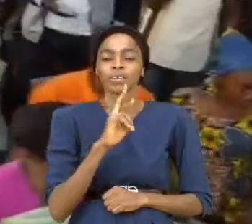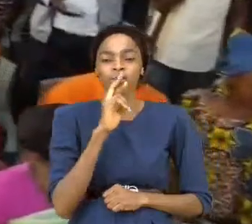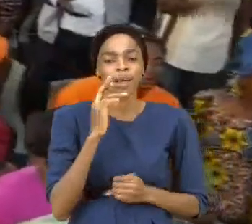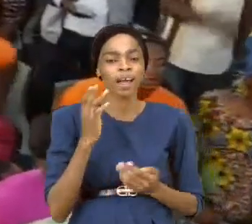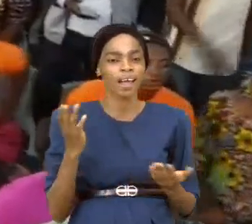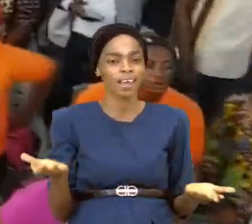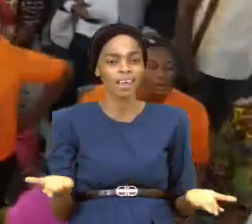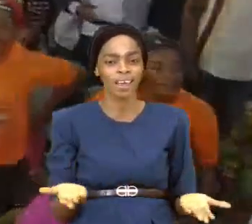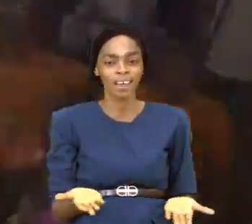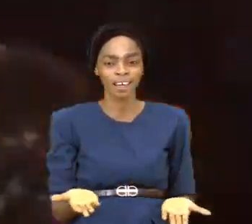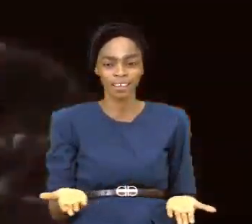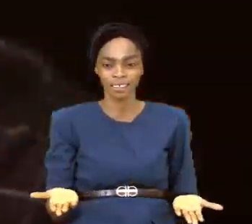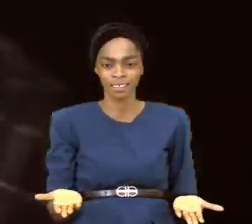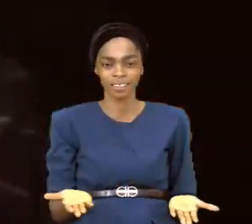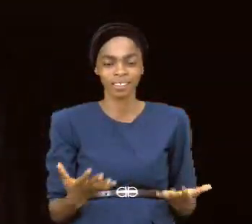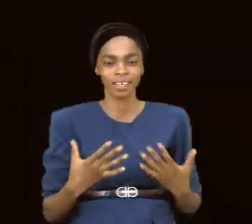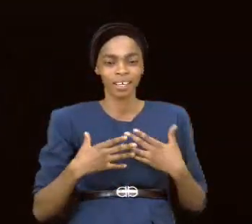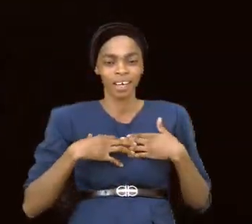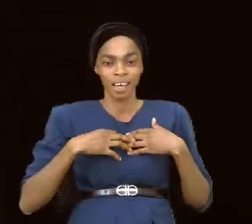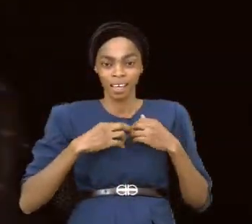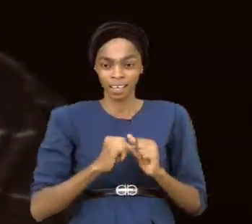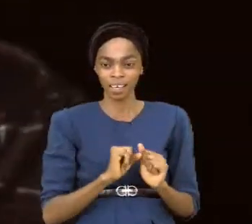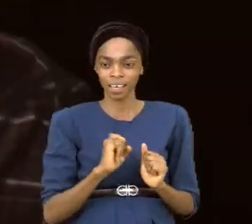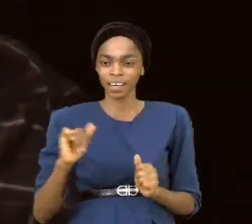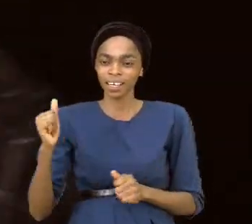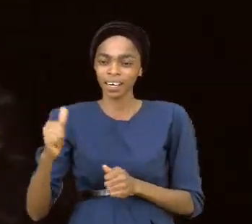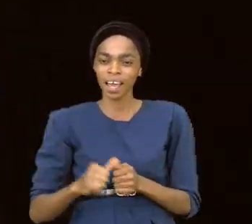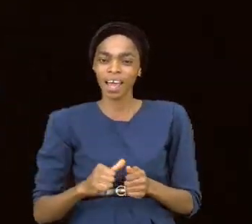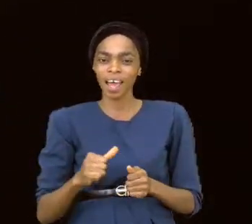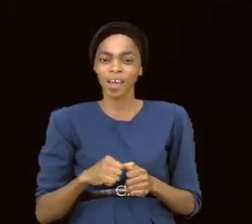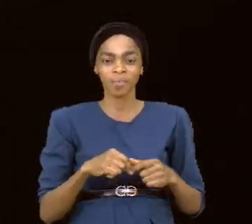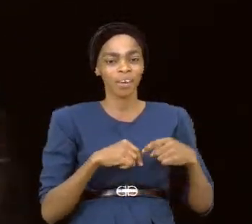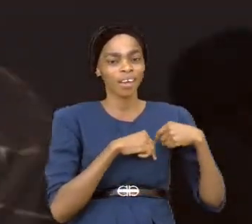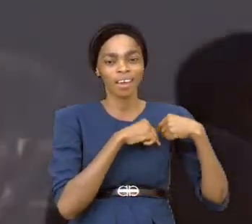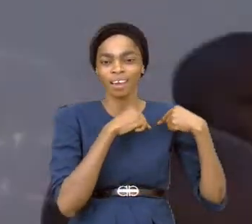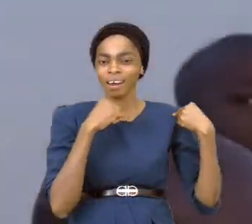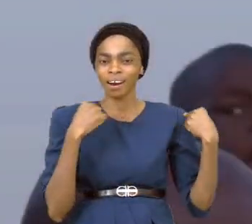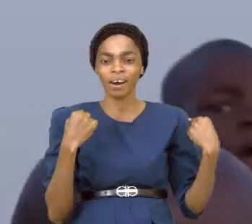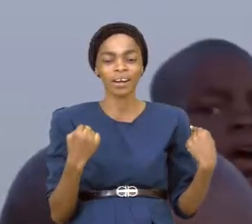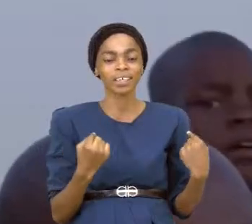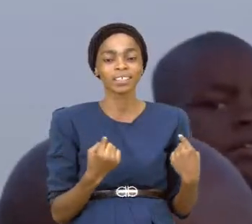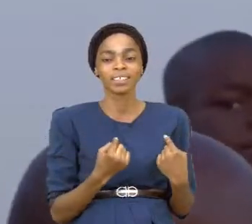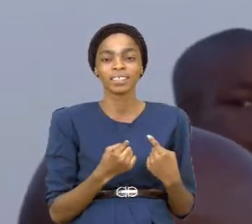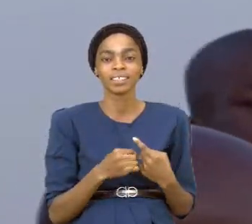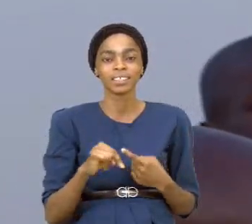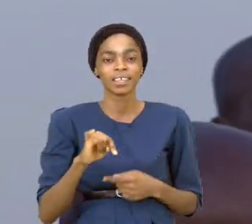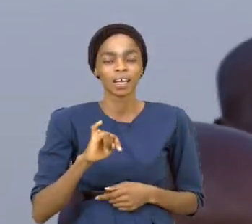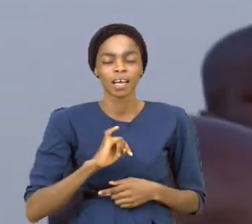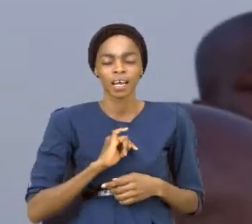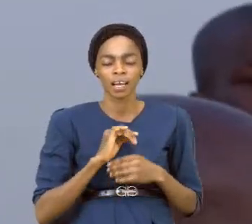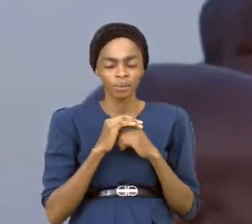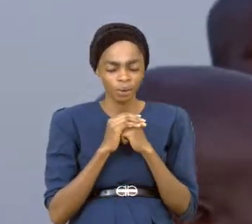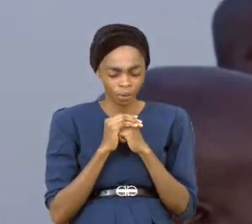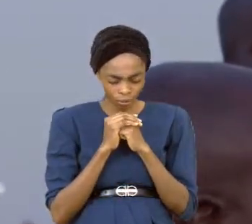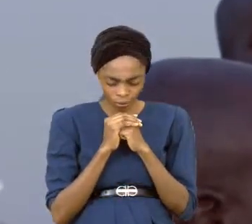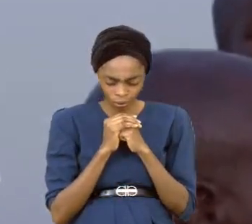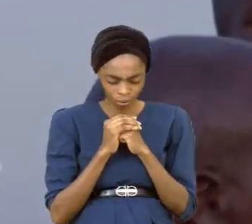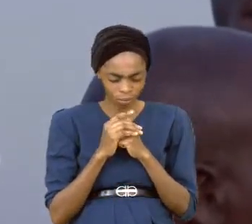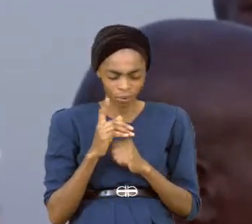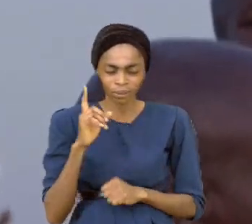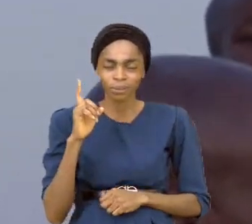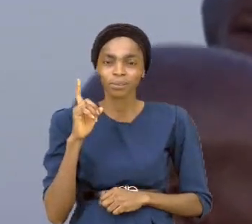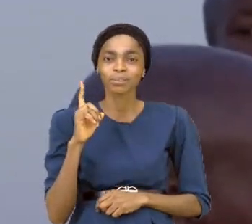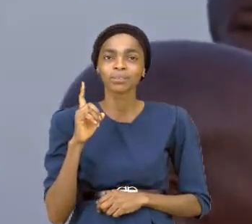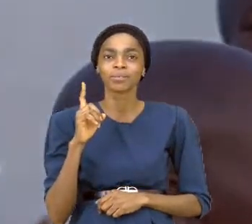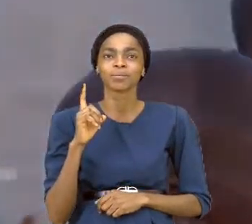You are here. Yes, you're healing every heart. I worship you.